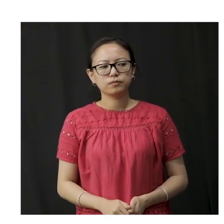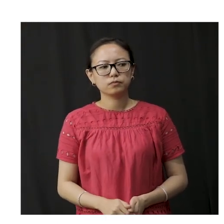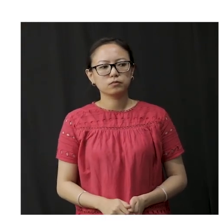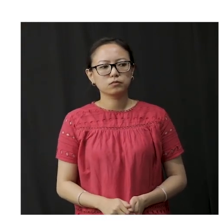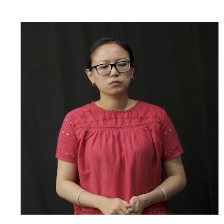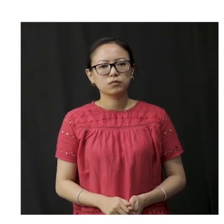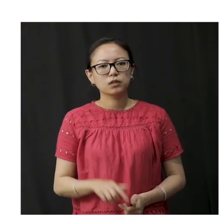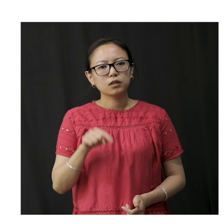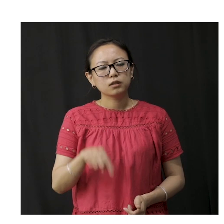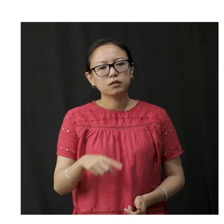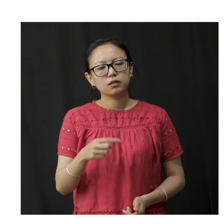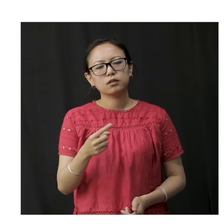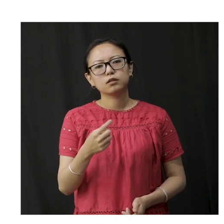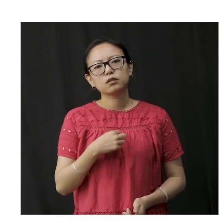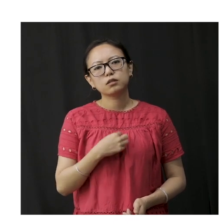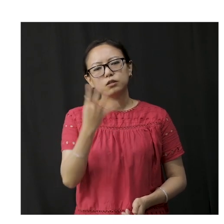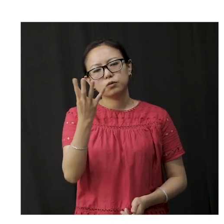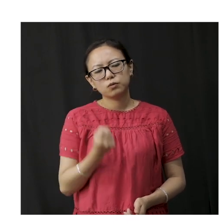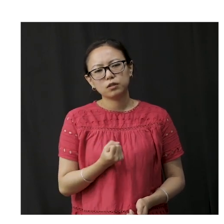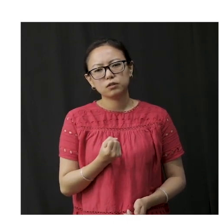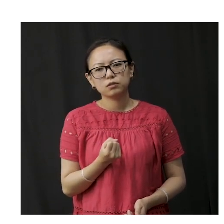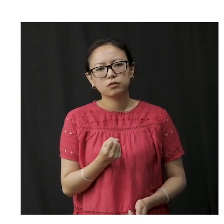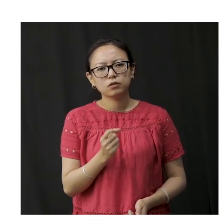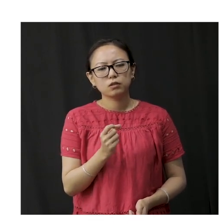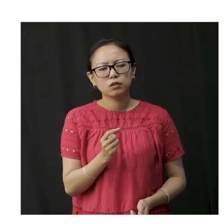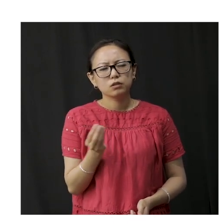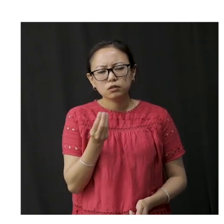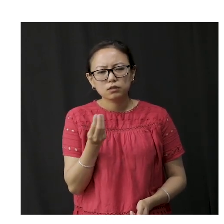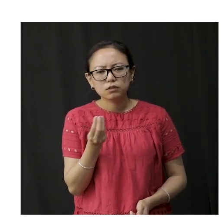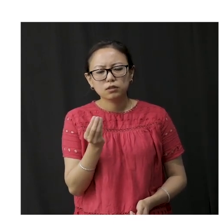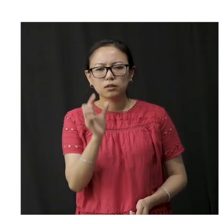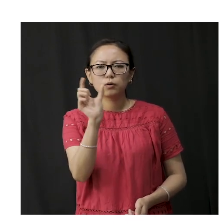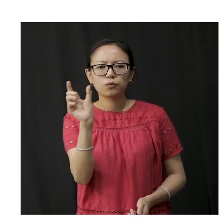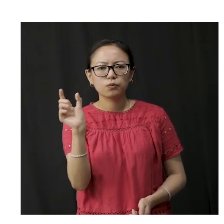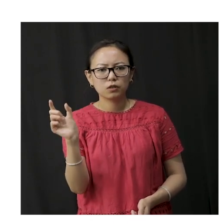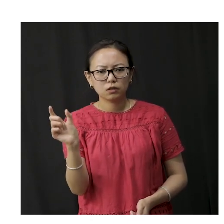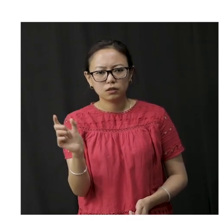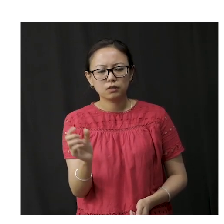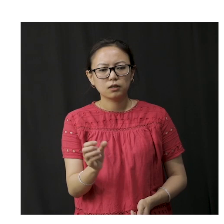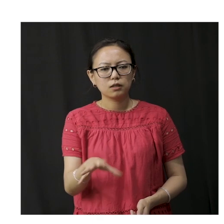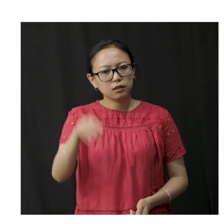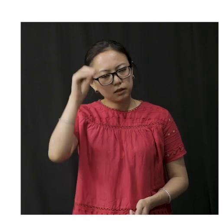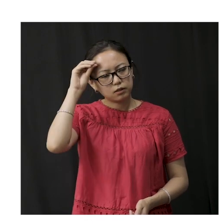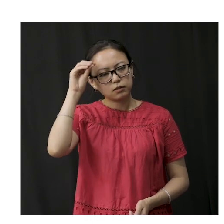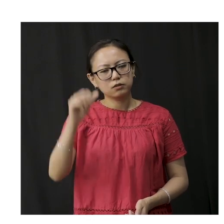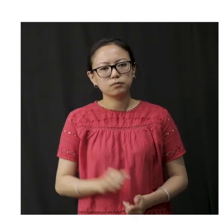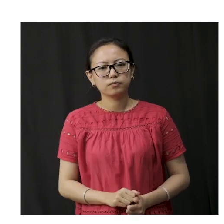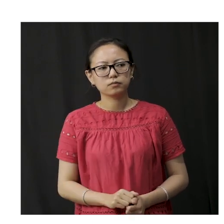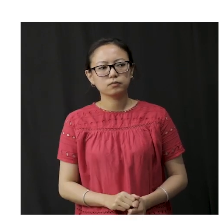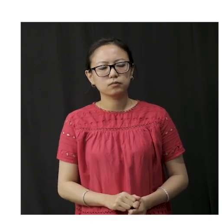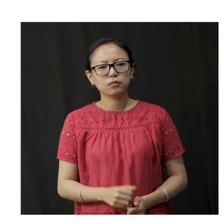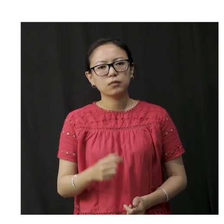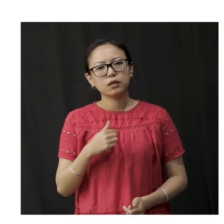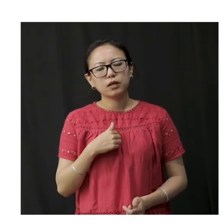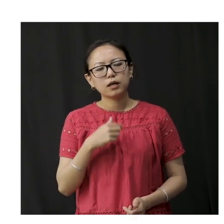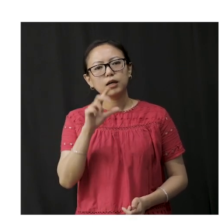Now I want you to learn some few words, okay? So first I will read out the words and after that